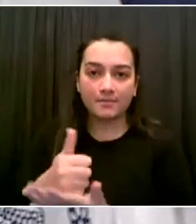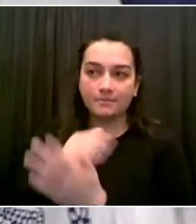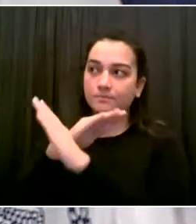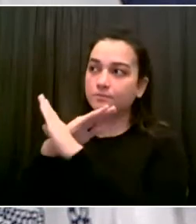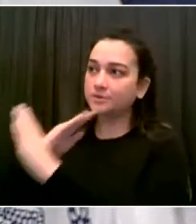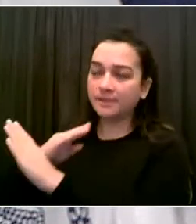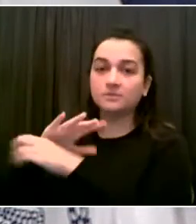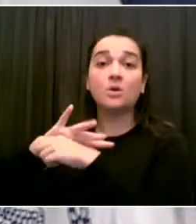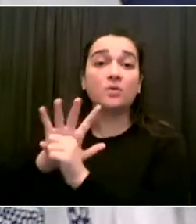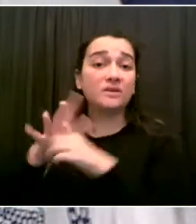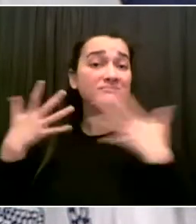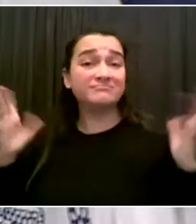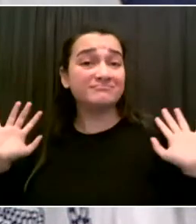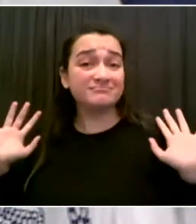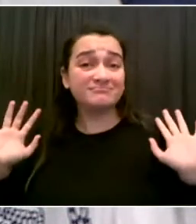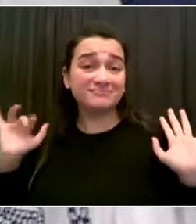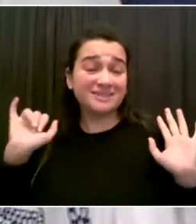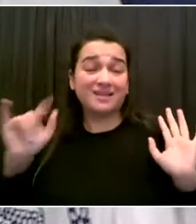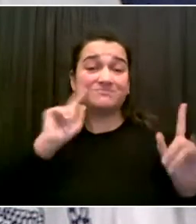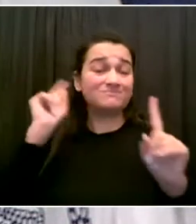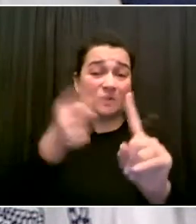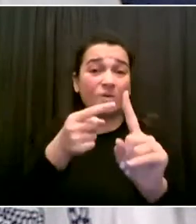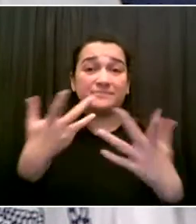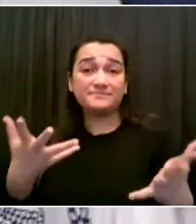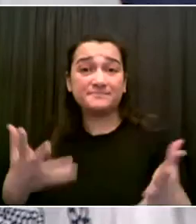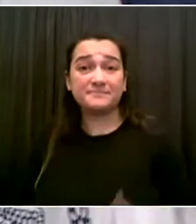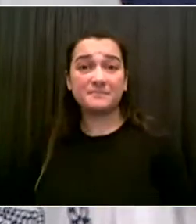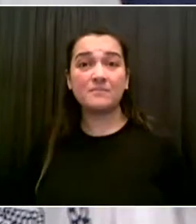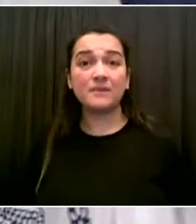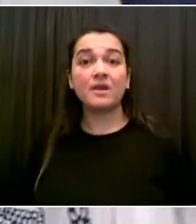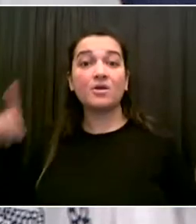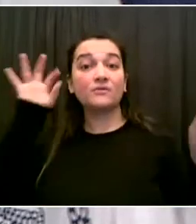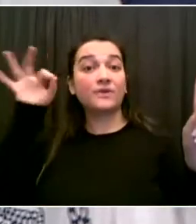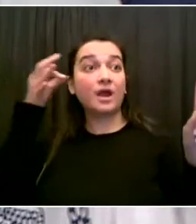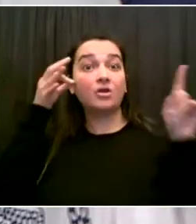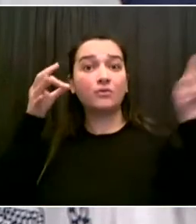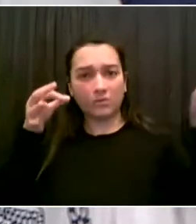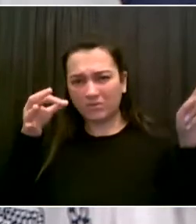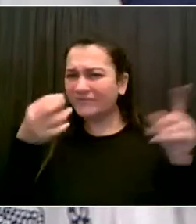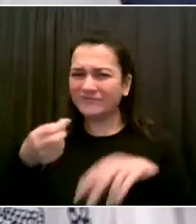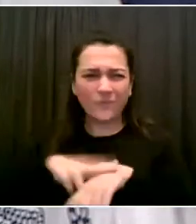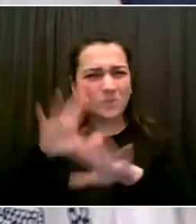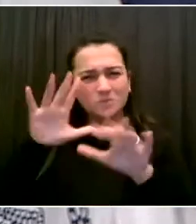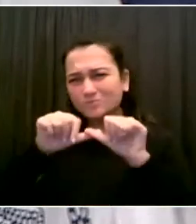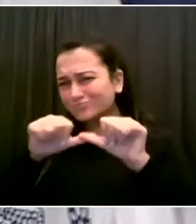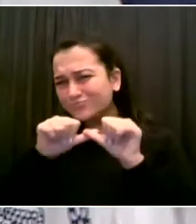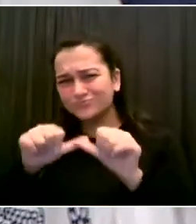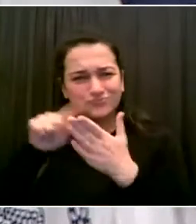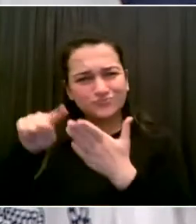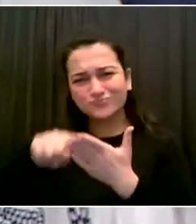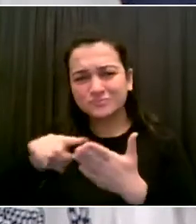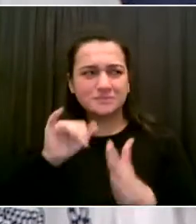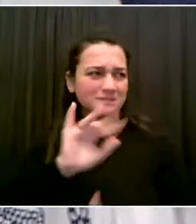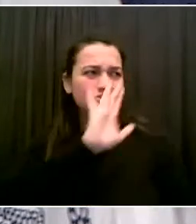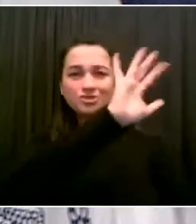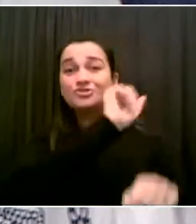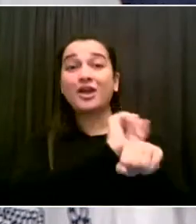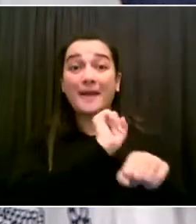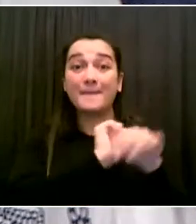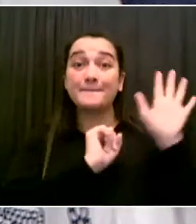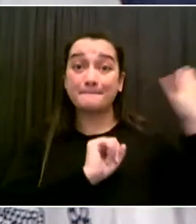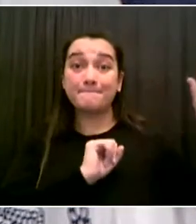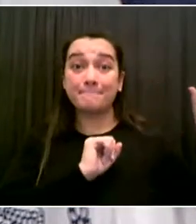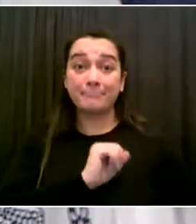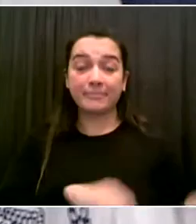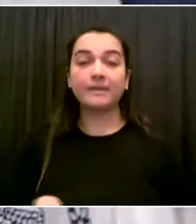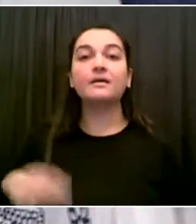will do its examination. But, tens of millions of people have gotten the Moderna vaccination. Tens of